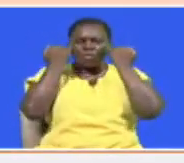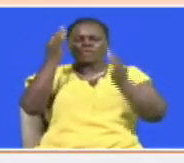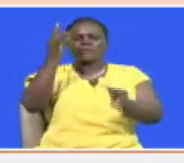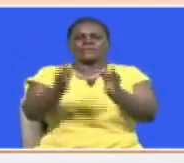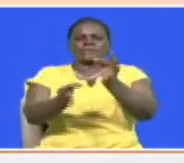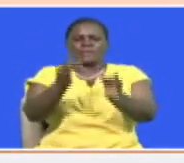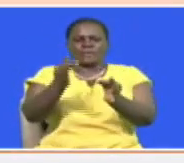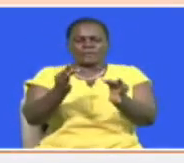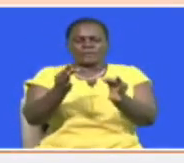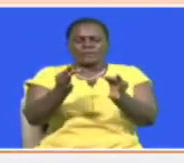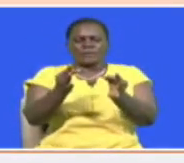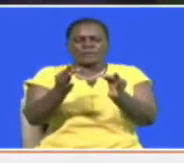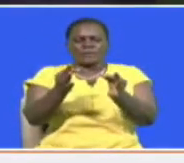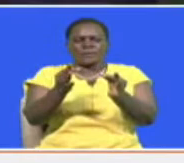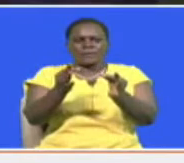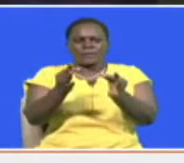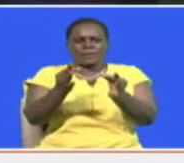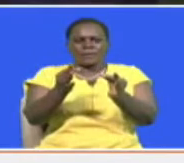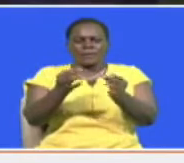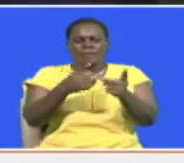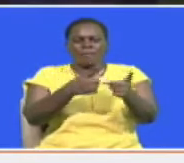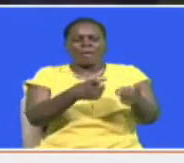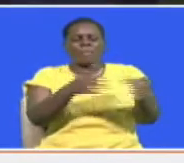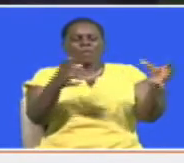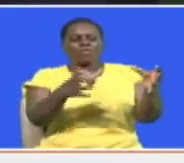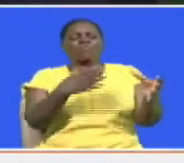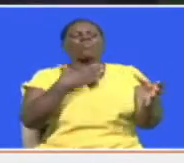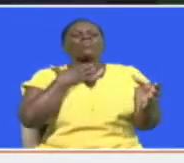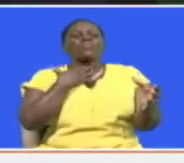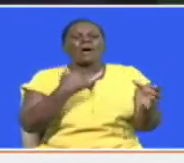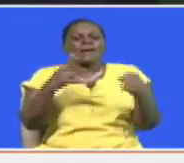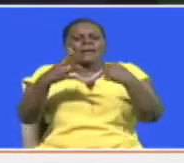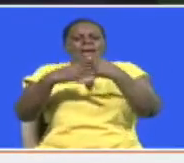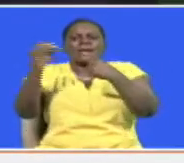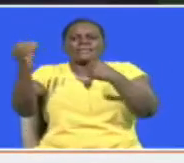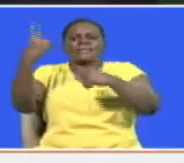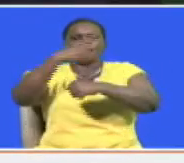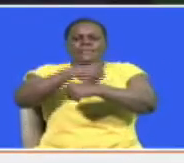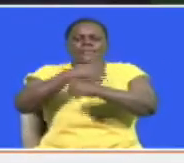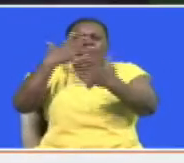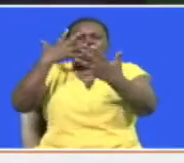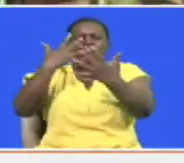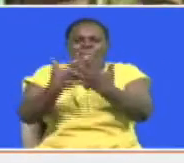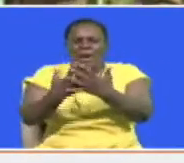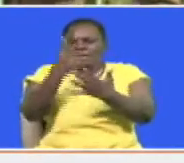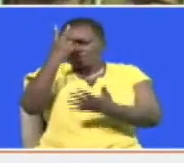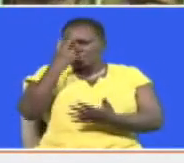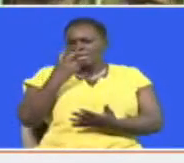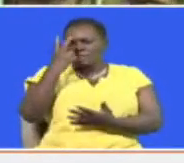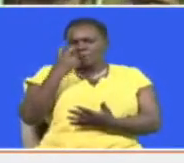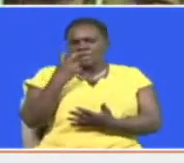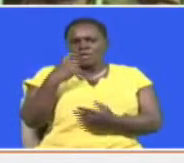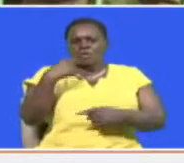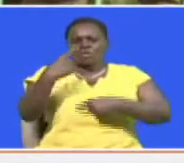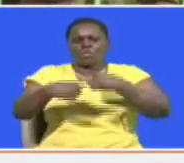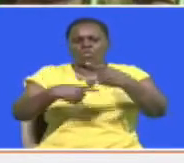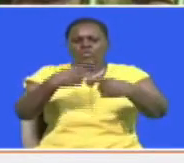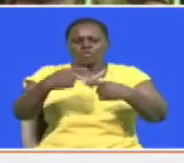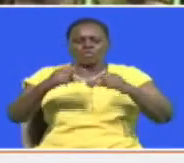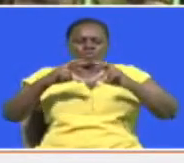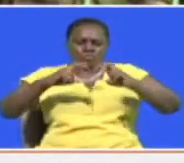Magistrate Yusuf Makanda. The prosecution sought 90 more days to detain the suspects as it continues